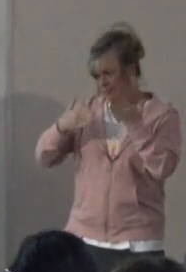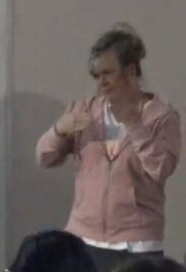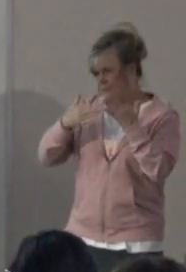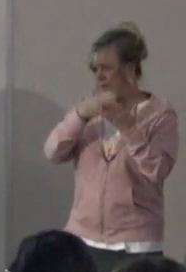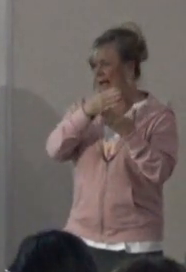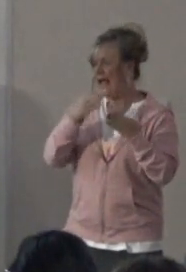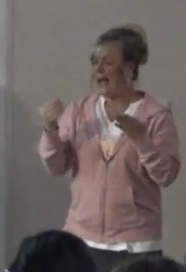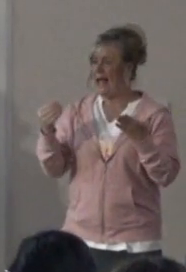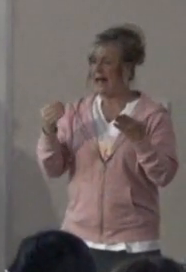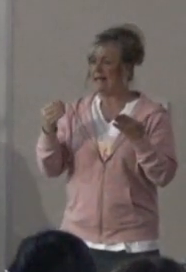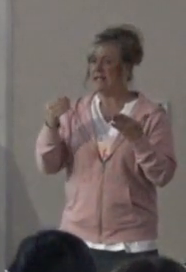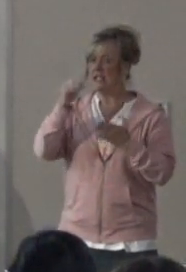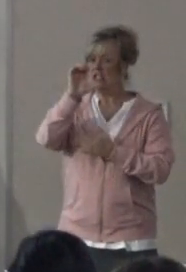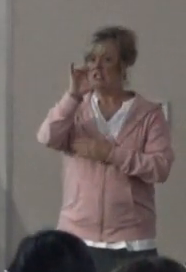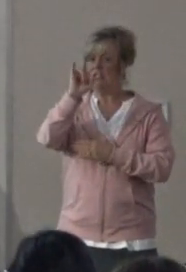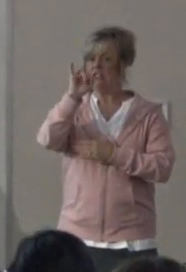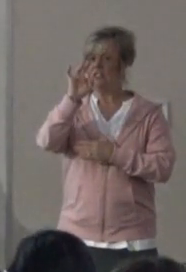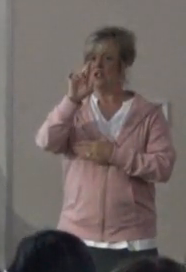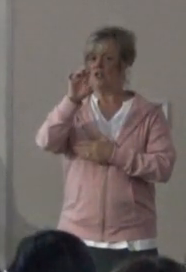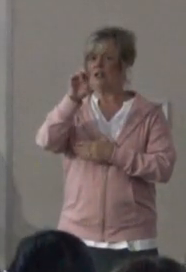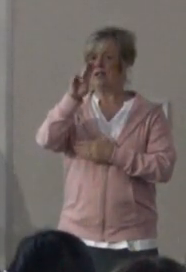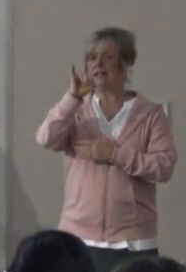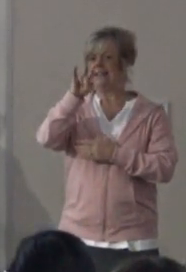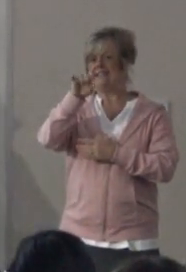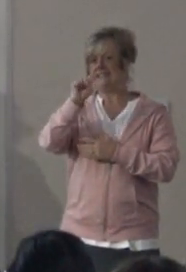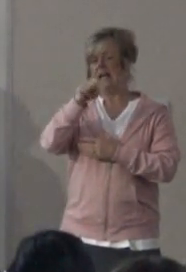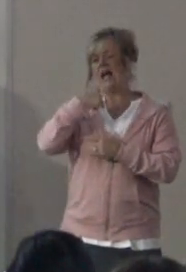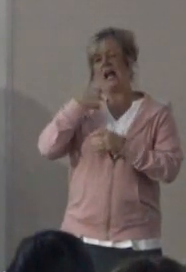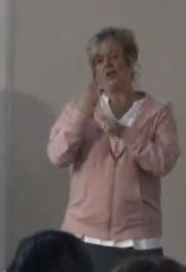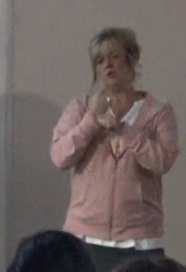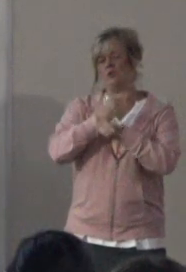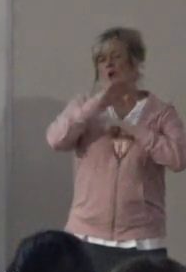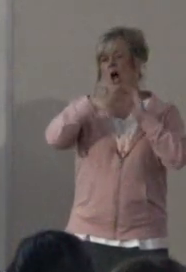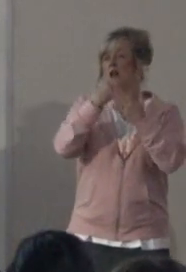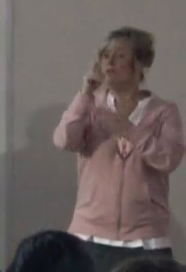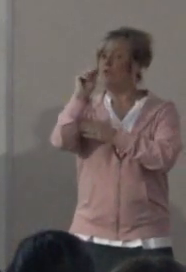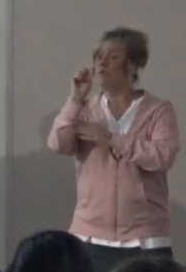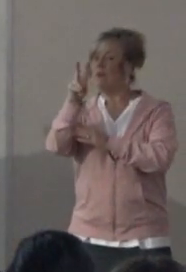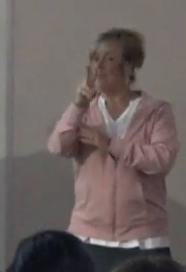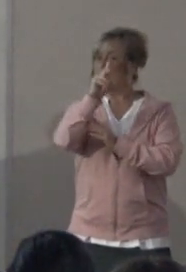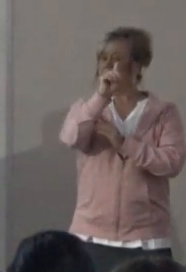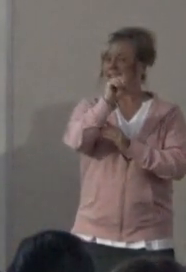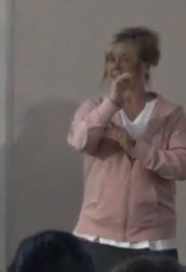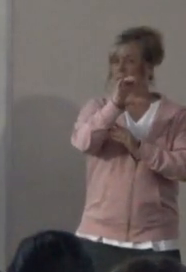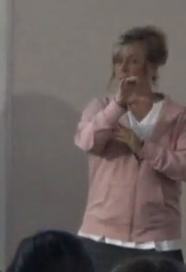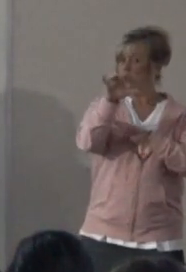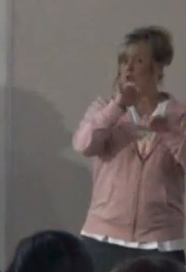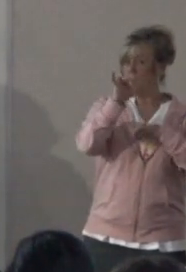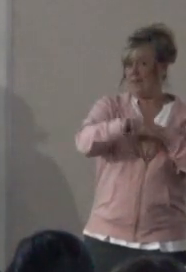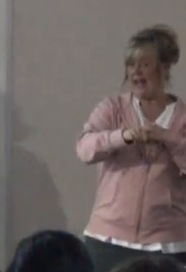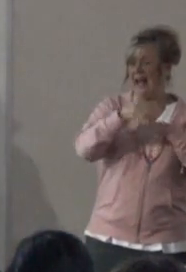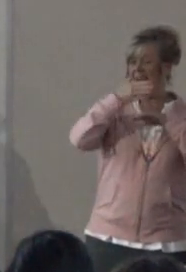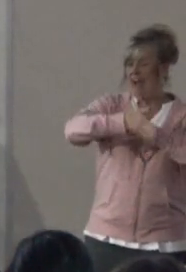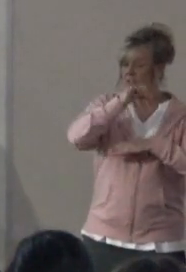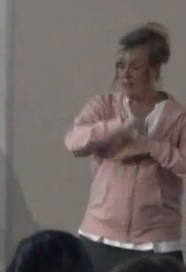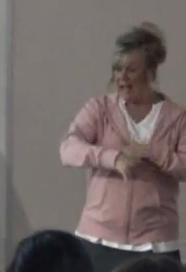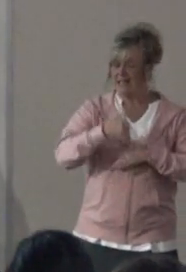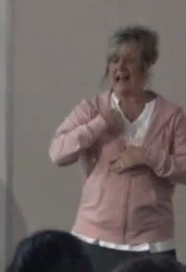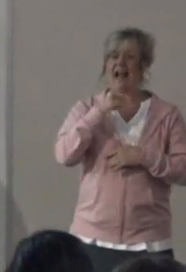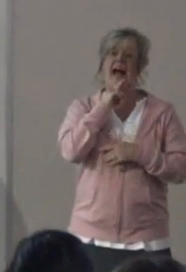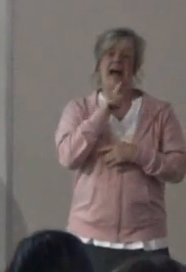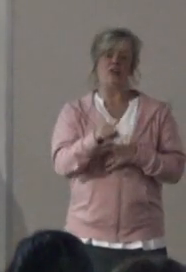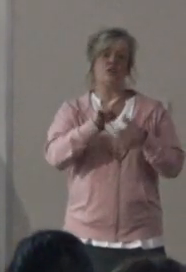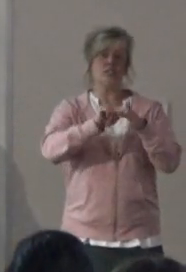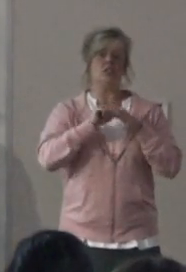and circuits, and I spent pretty much all of November and December doing that. And then only after I did that did I